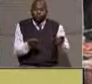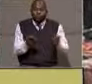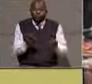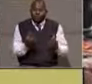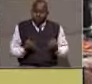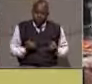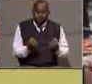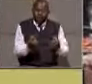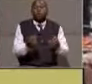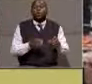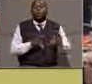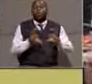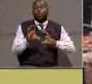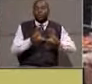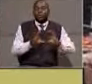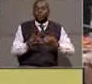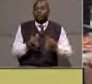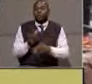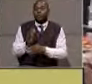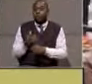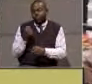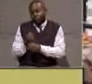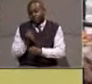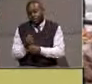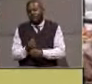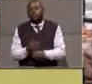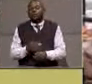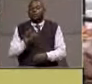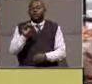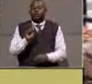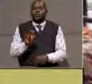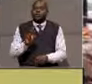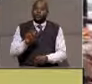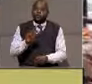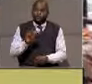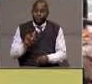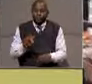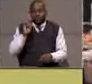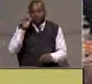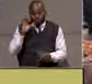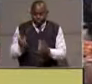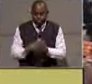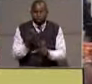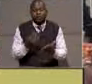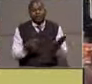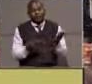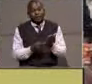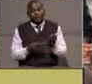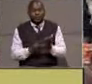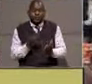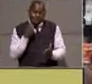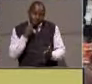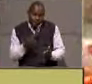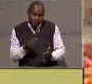The Communications Manager, Minister of Works and Transport, Susan Kataike, says government will introduce a technology that detects